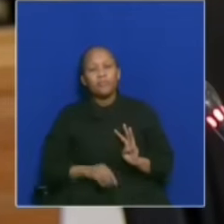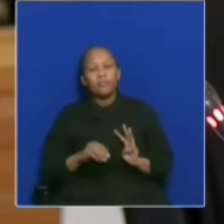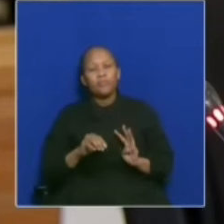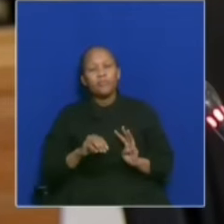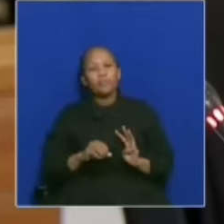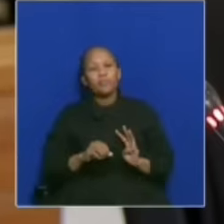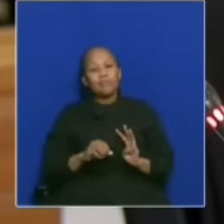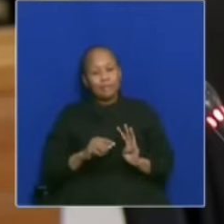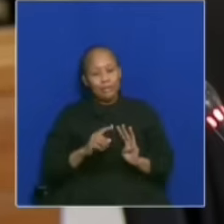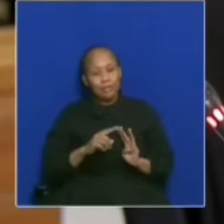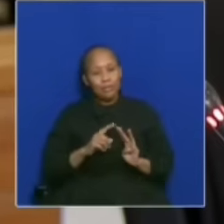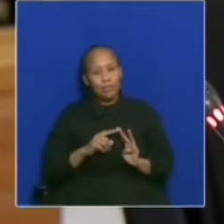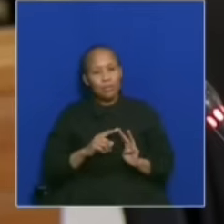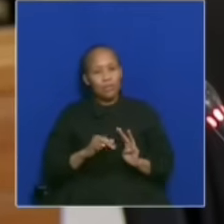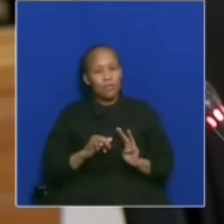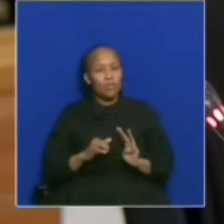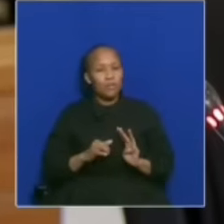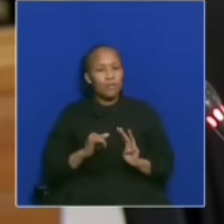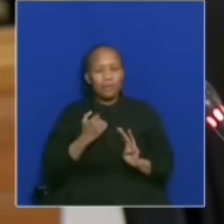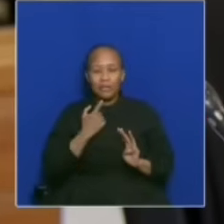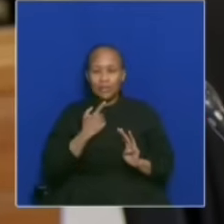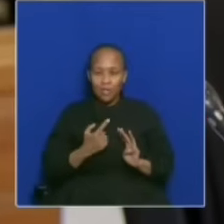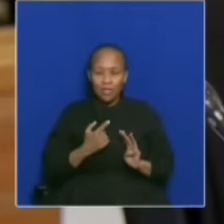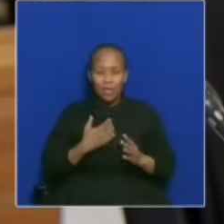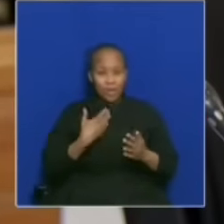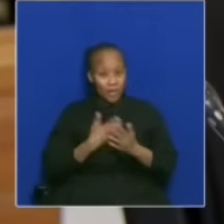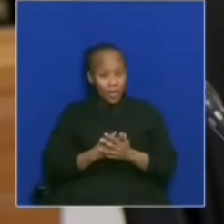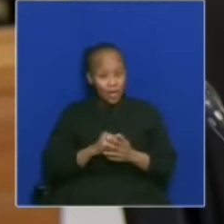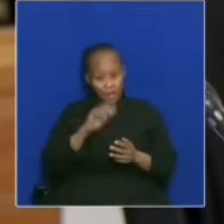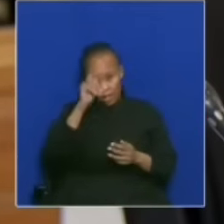he can send the boys to Benoni.